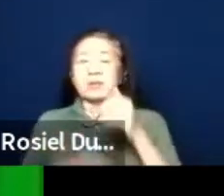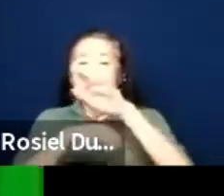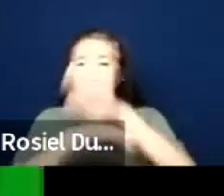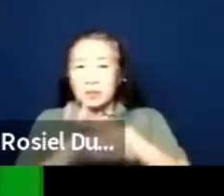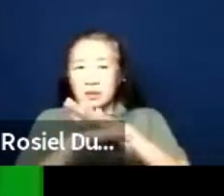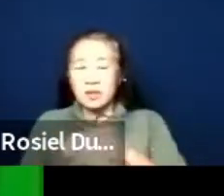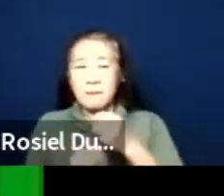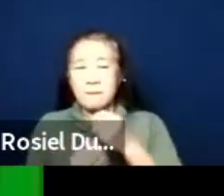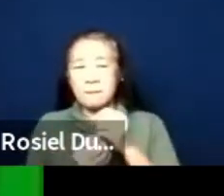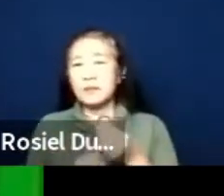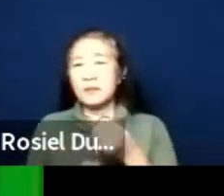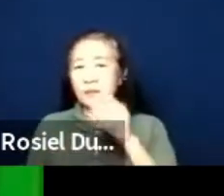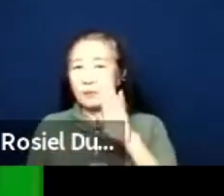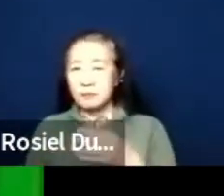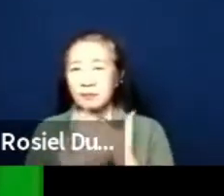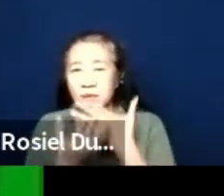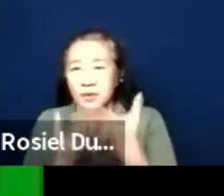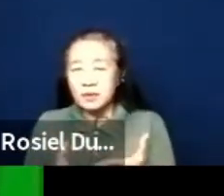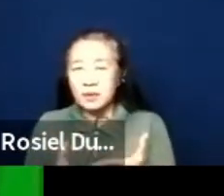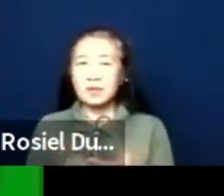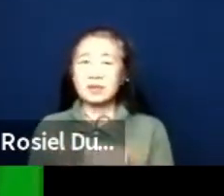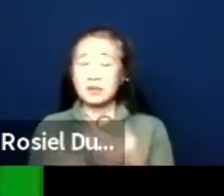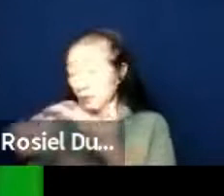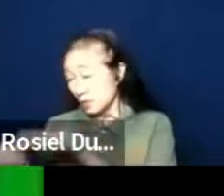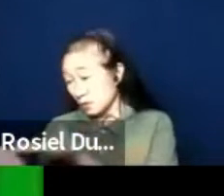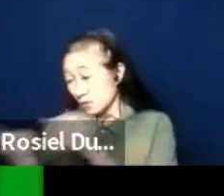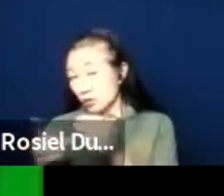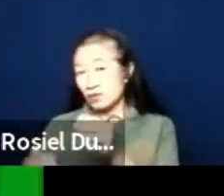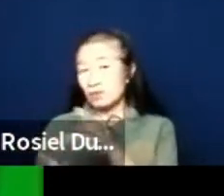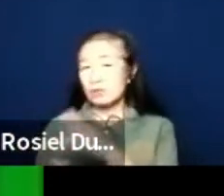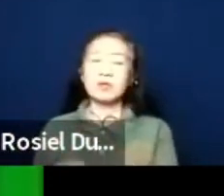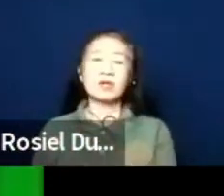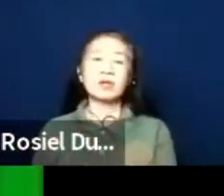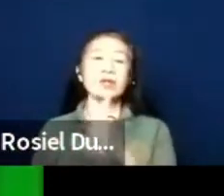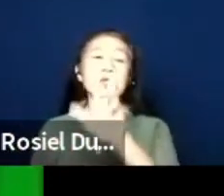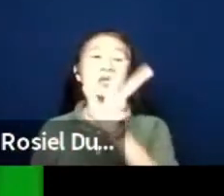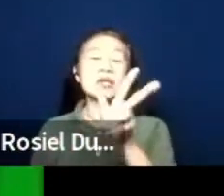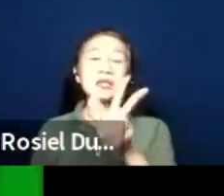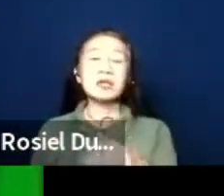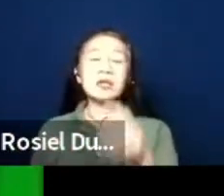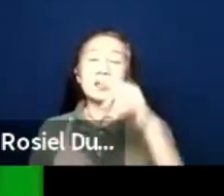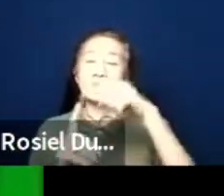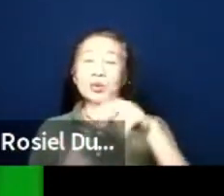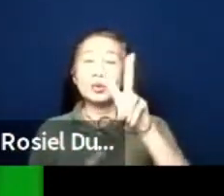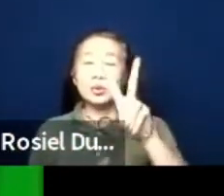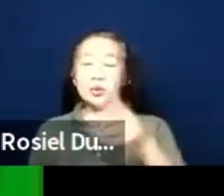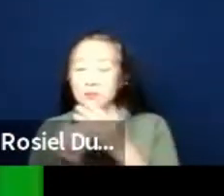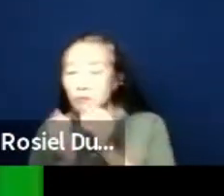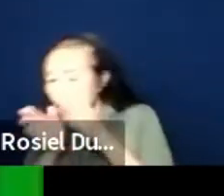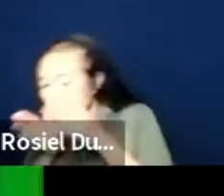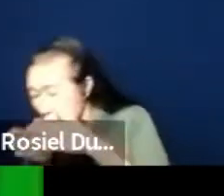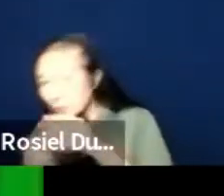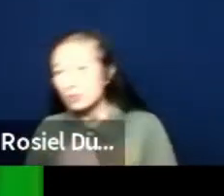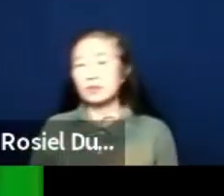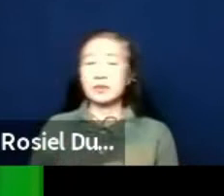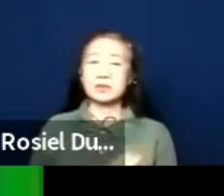and breaths for children. And kept back on the chest and continue to do 30 compressions to 2 breaths for at least 5 cycles. As part of the